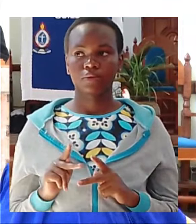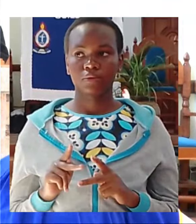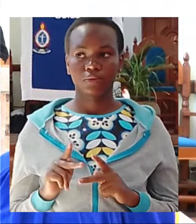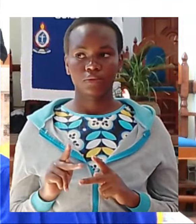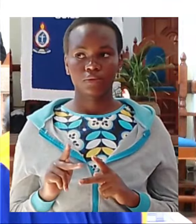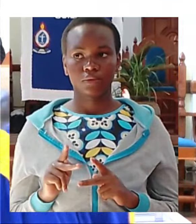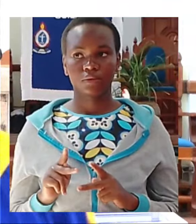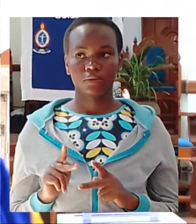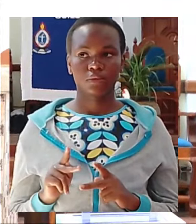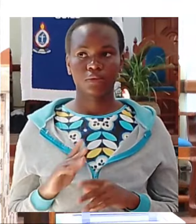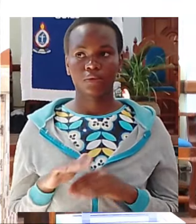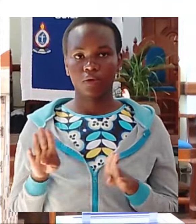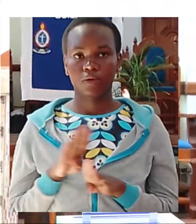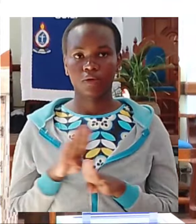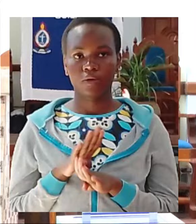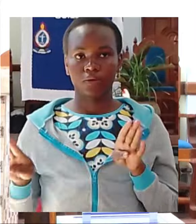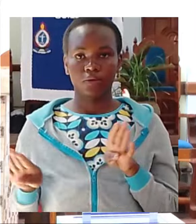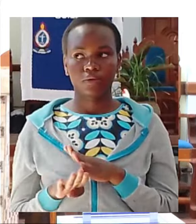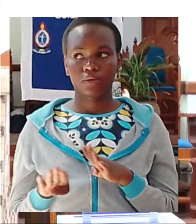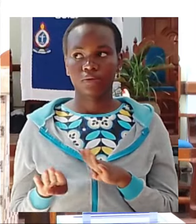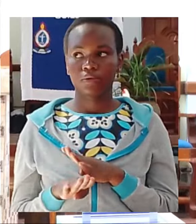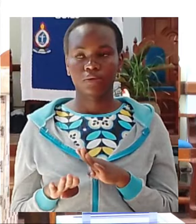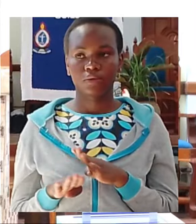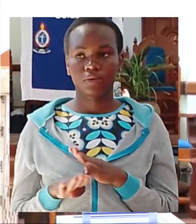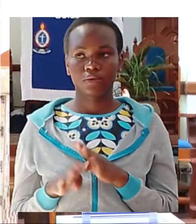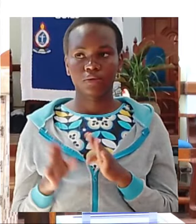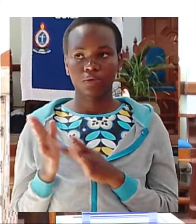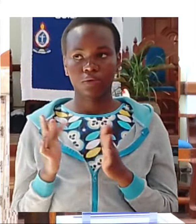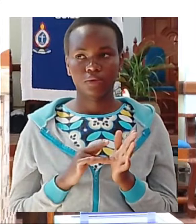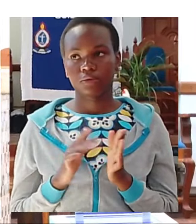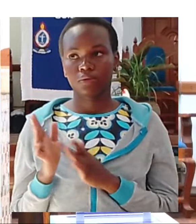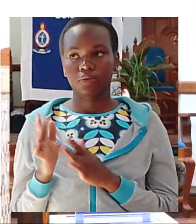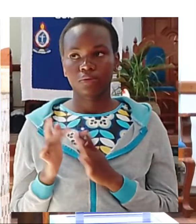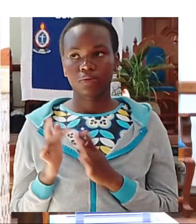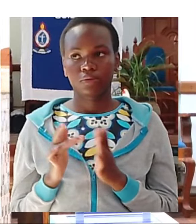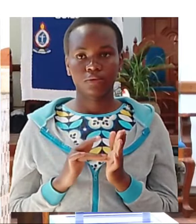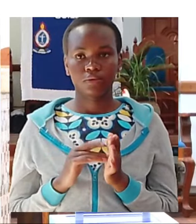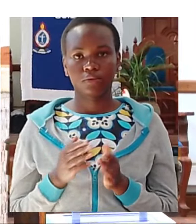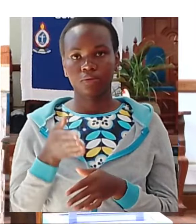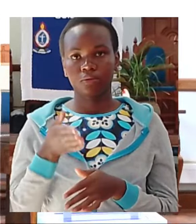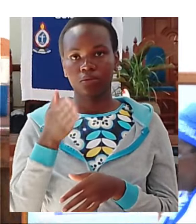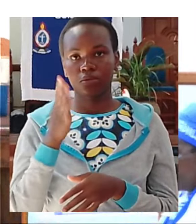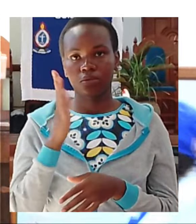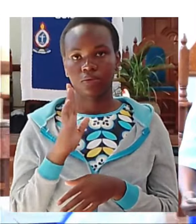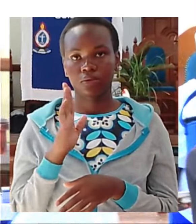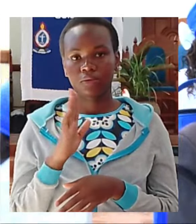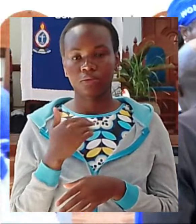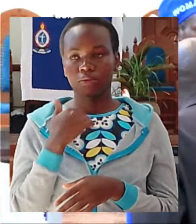mwingine acha zaye roho yangu